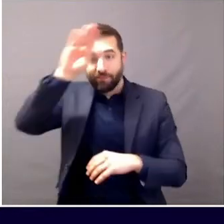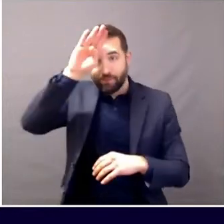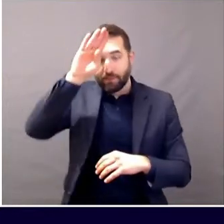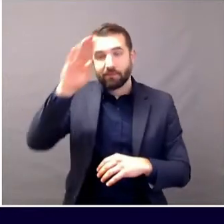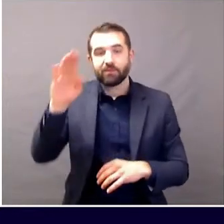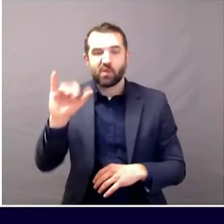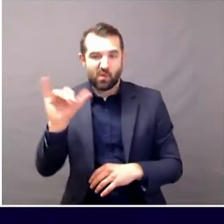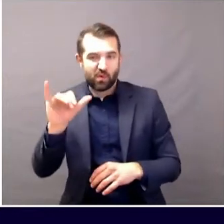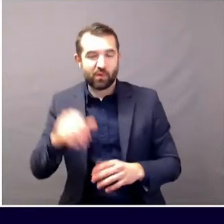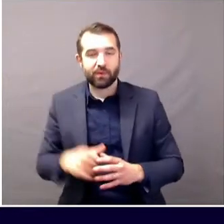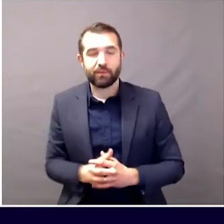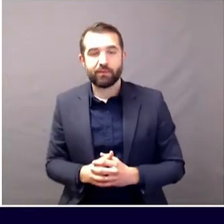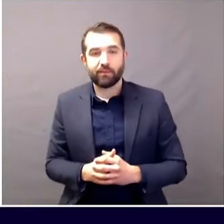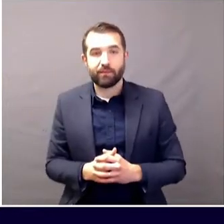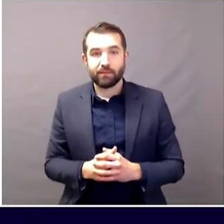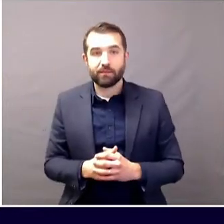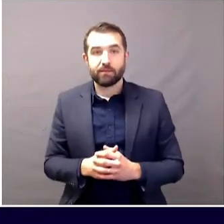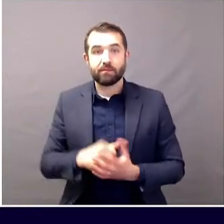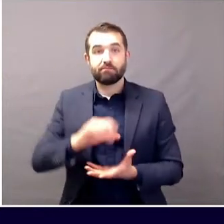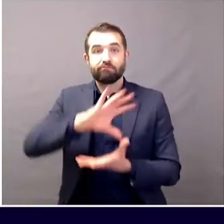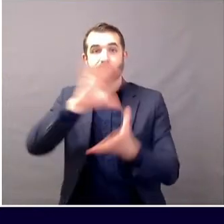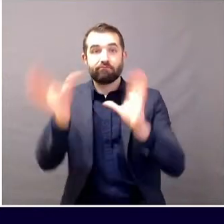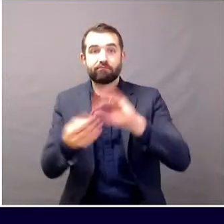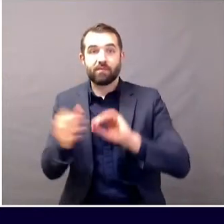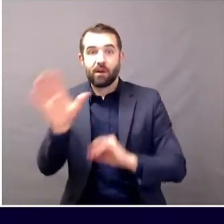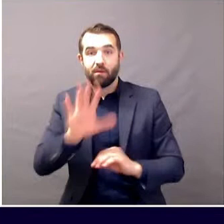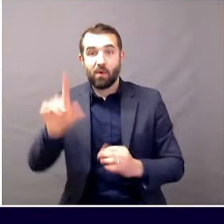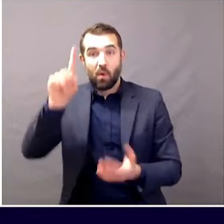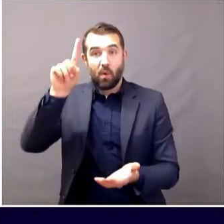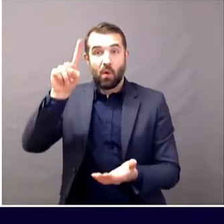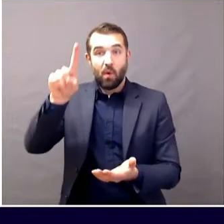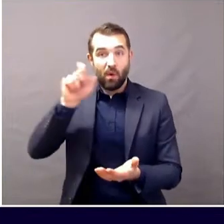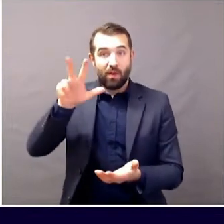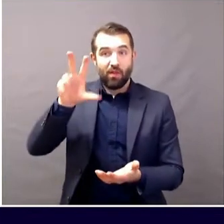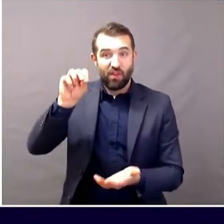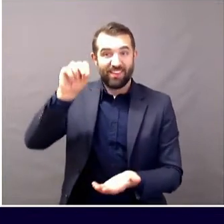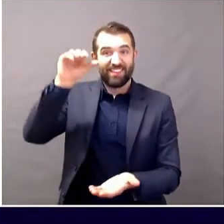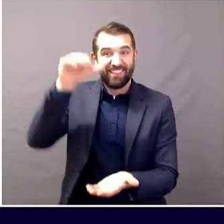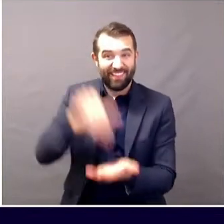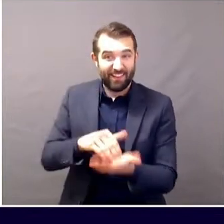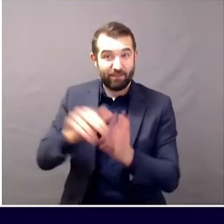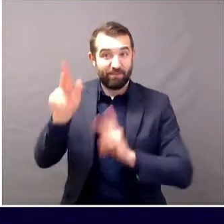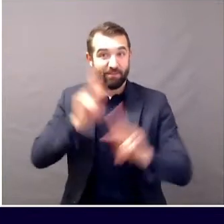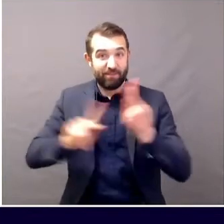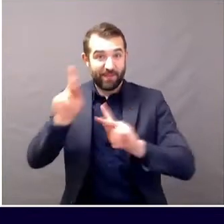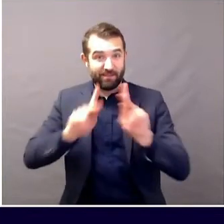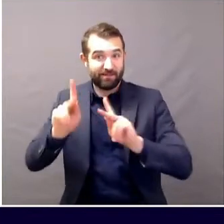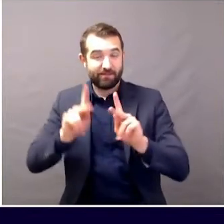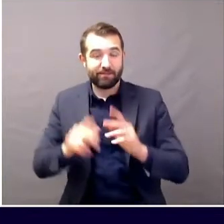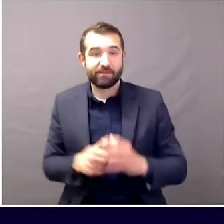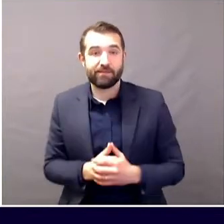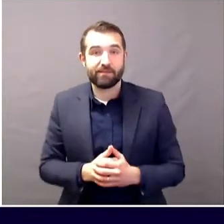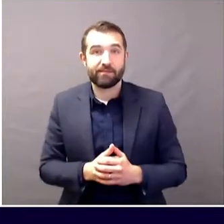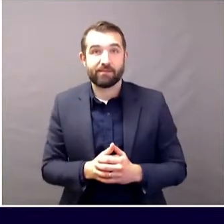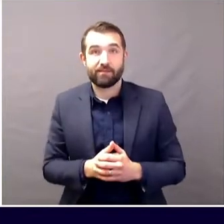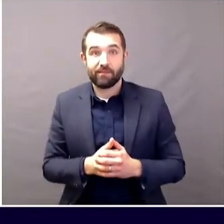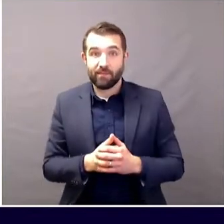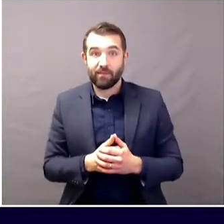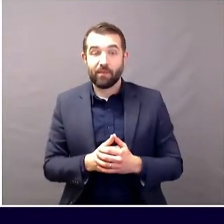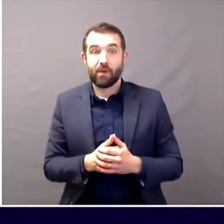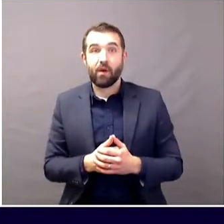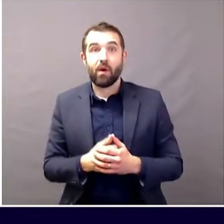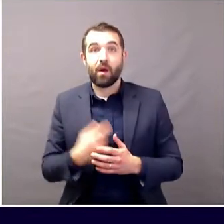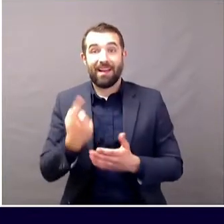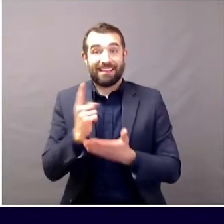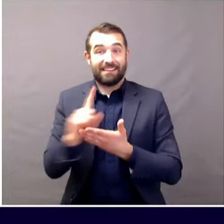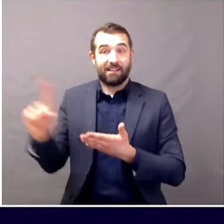130,000 or so individuals. As of last week, Maine had received approximately 45,000 total